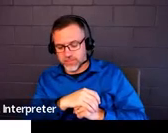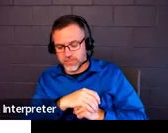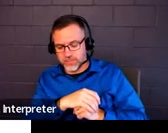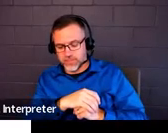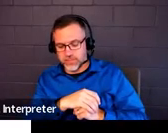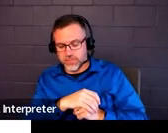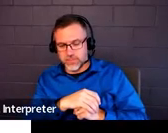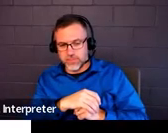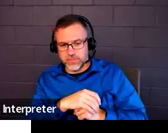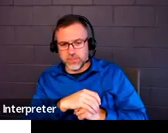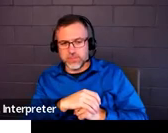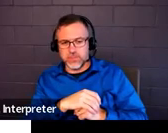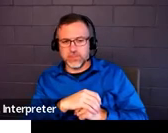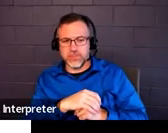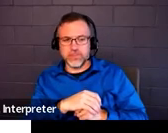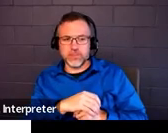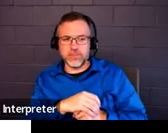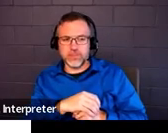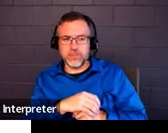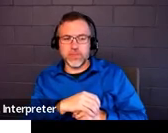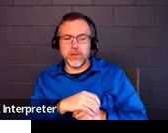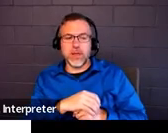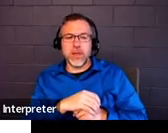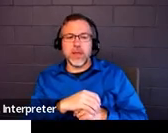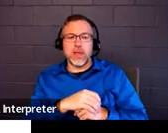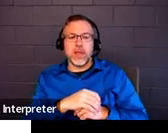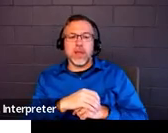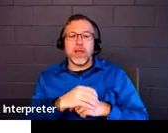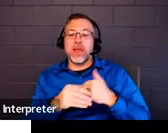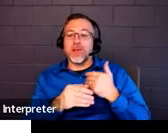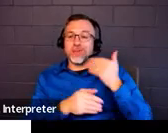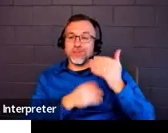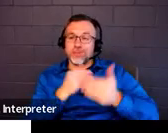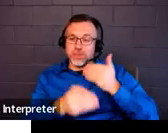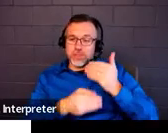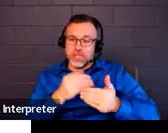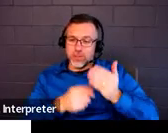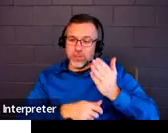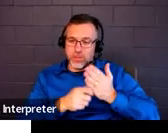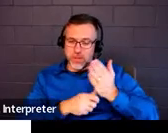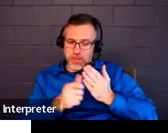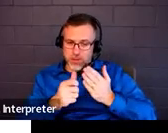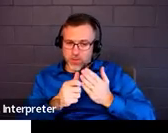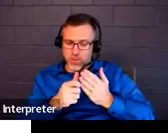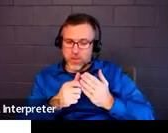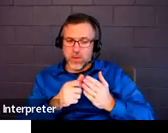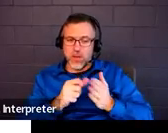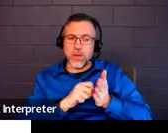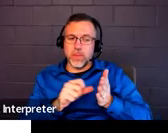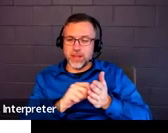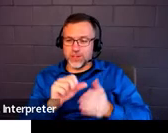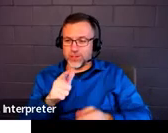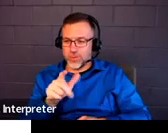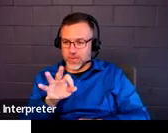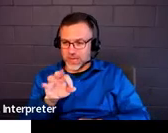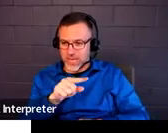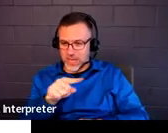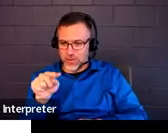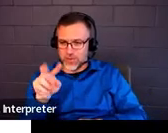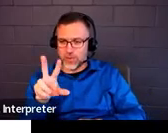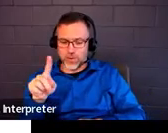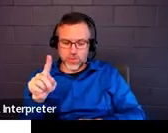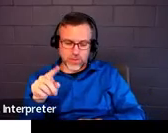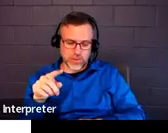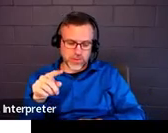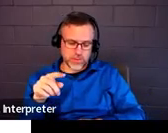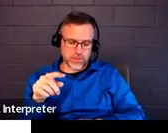So the procedural manual speaks to alternate assessment on pages 29 to 31.